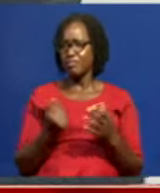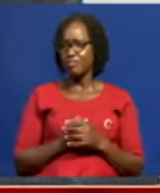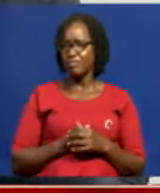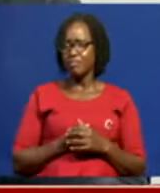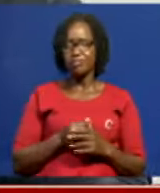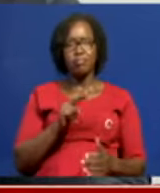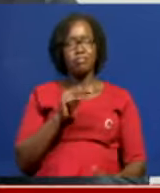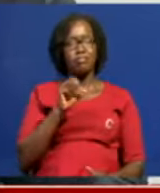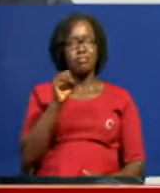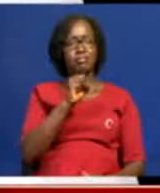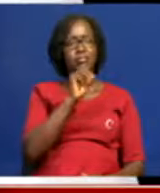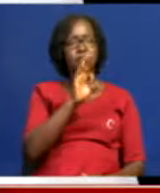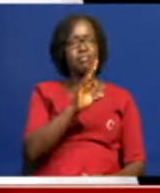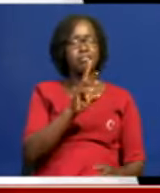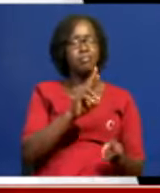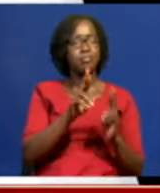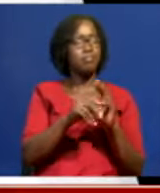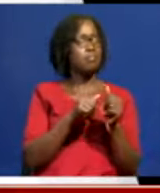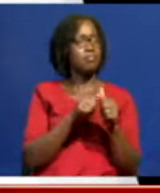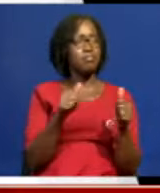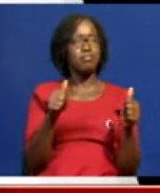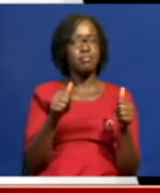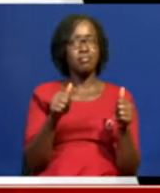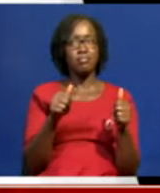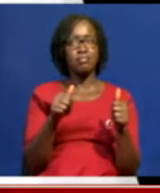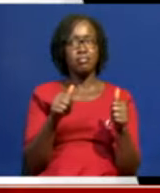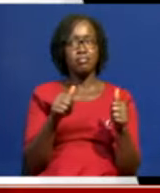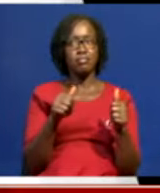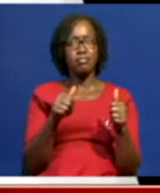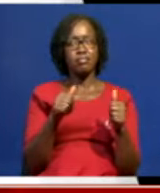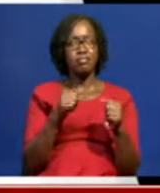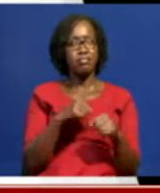The NSSF reforms, we are doing well. Mm-hmm.